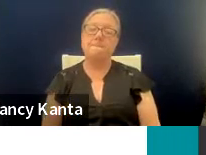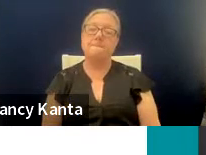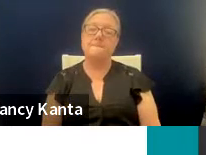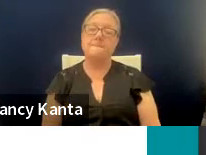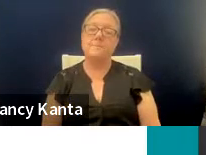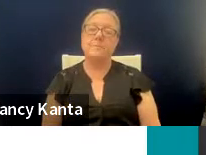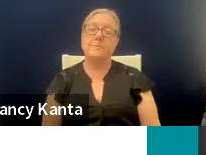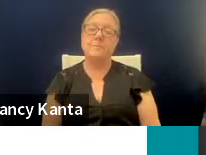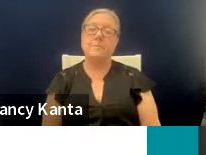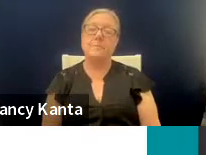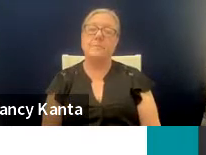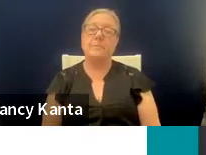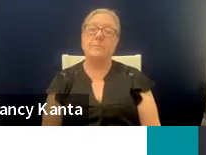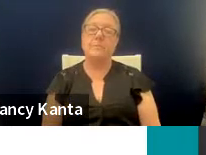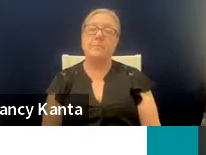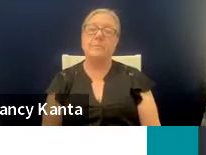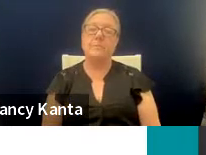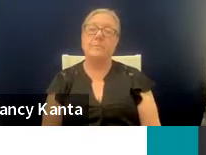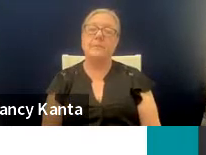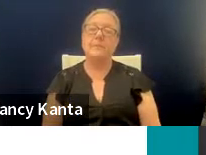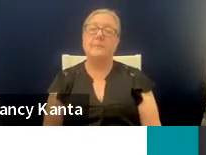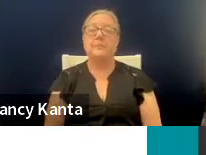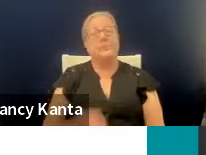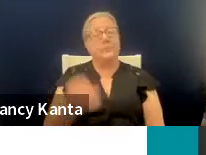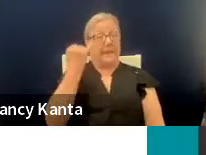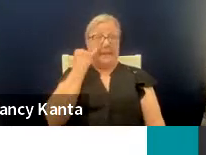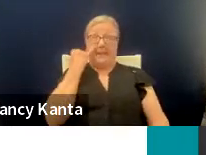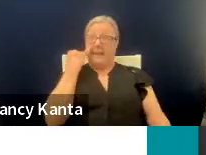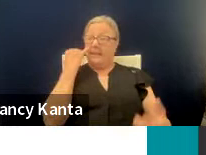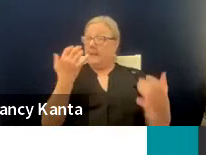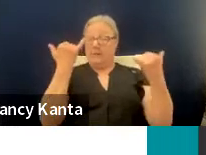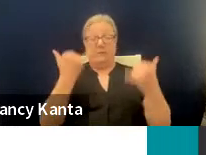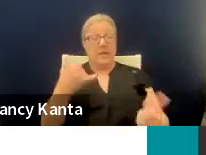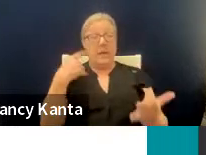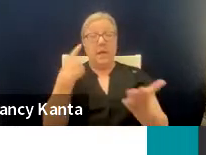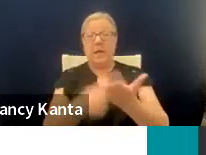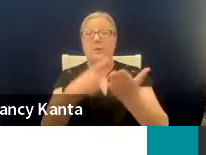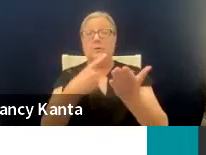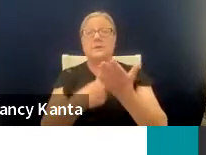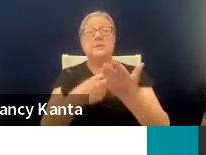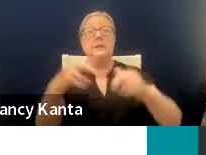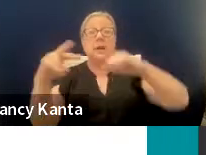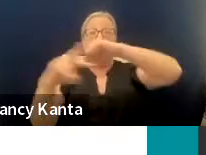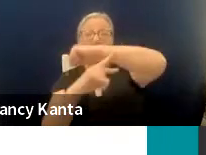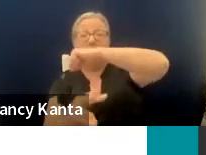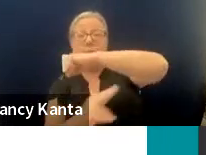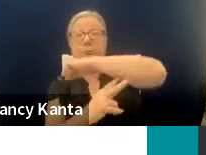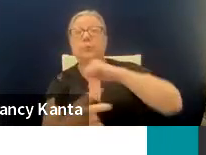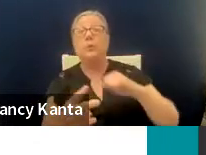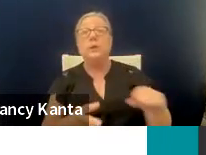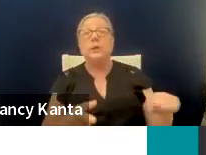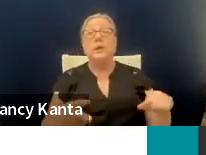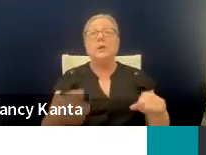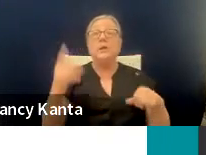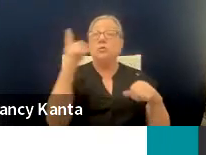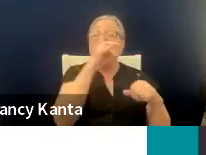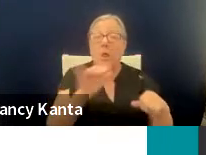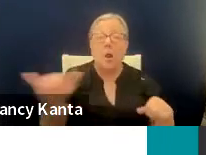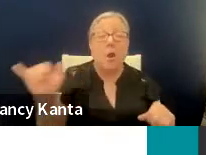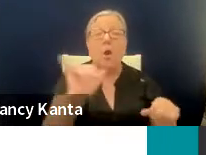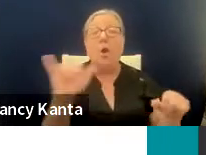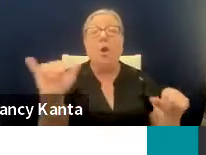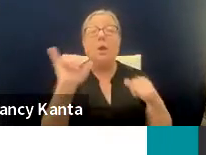If this is where we get to talk about aesthetics, I'm all for it, but we also need to focus on who these people are and who will be using this